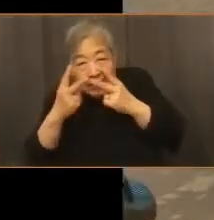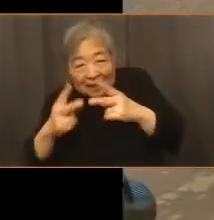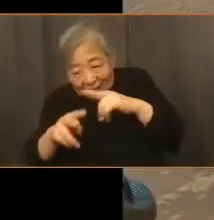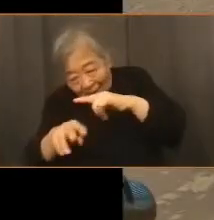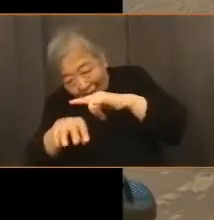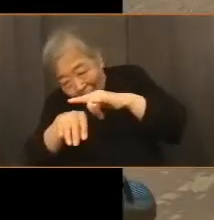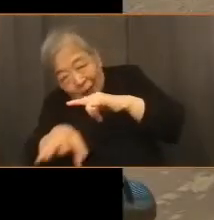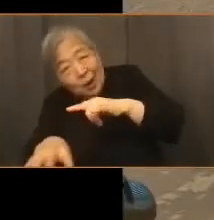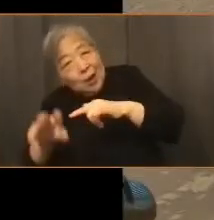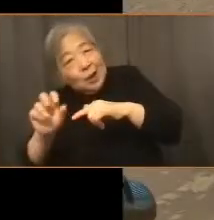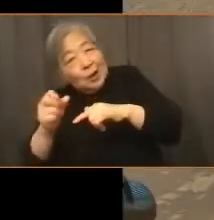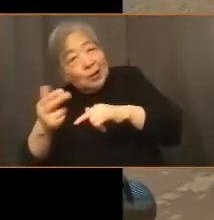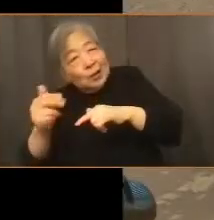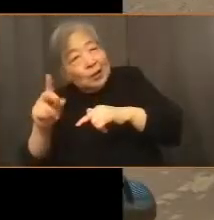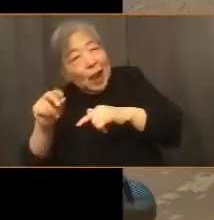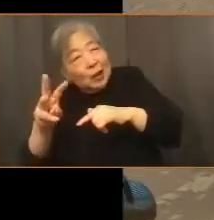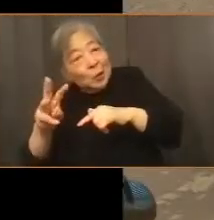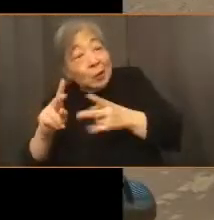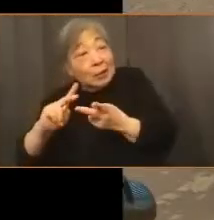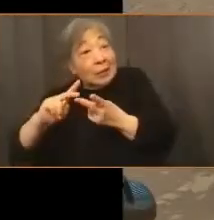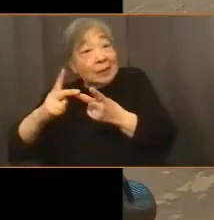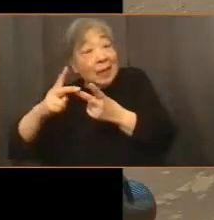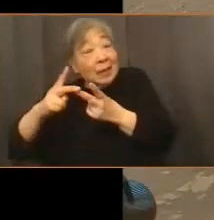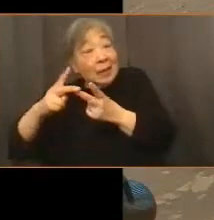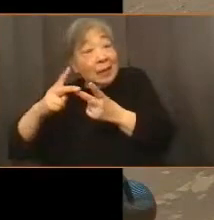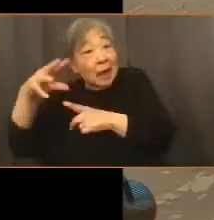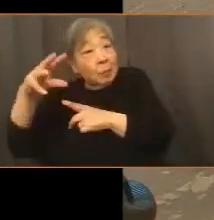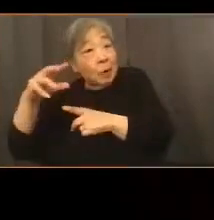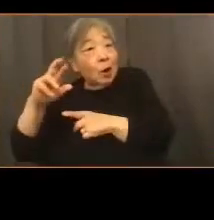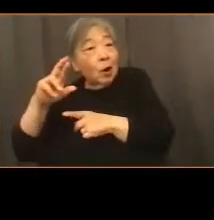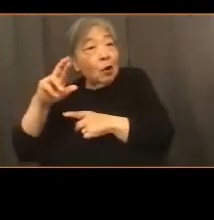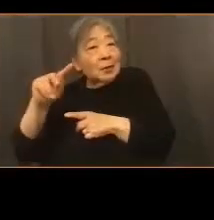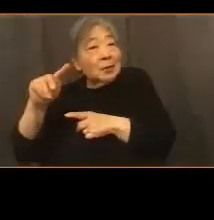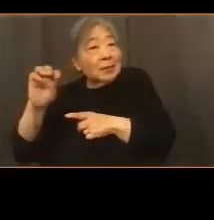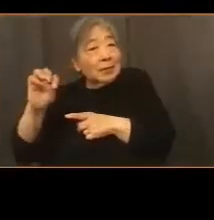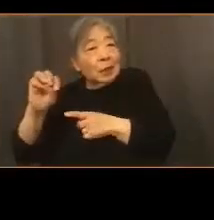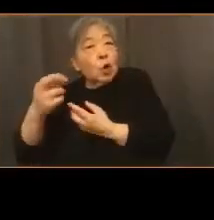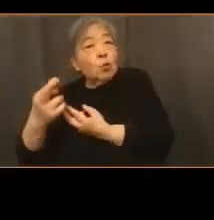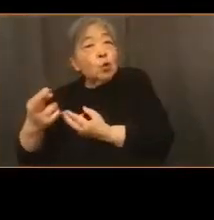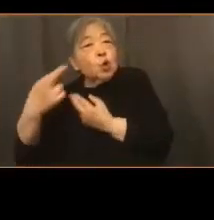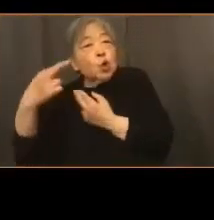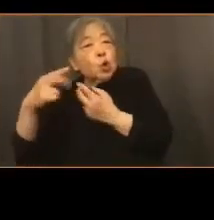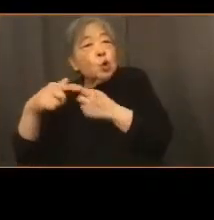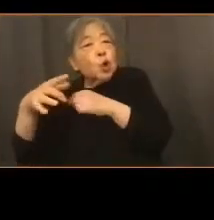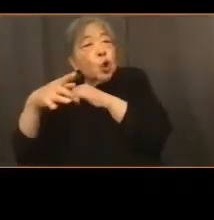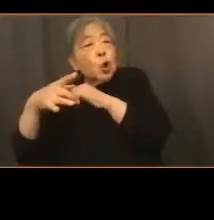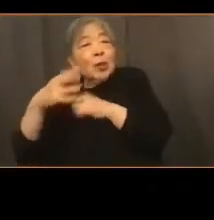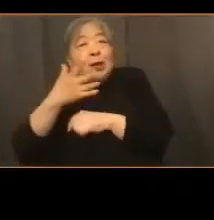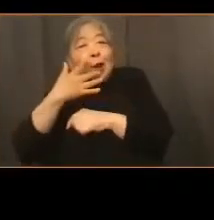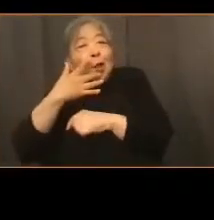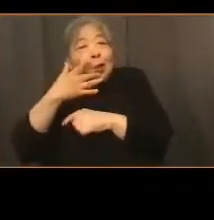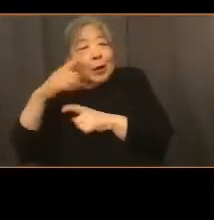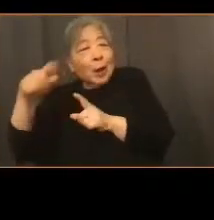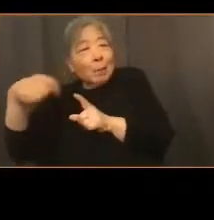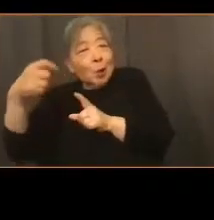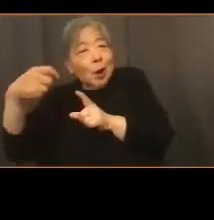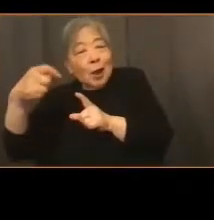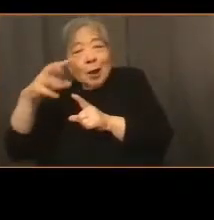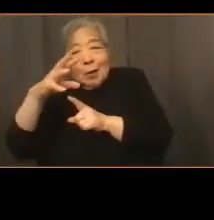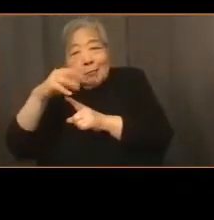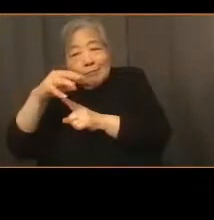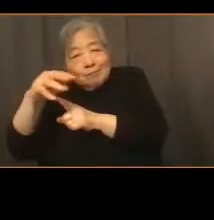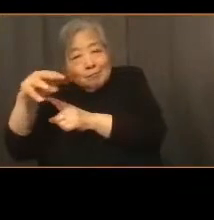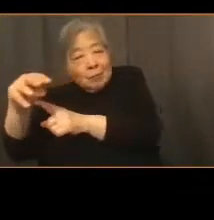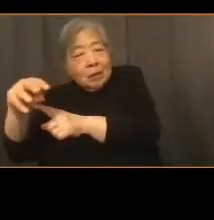the color camera. We call it the RTE, or Return to Earth camera. And that's the one that's taking the images also a little